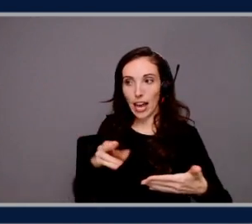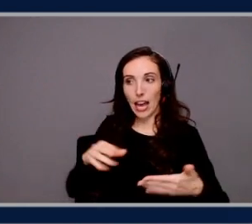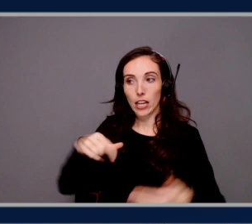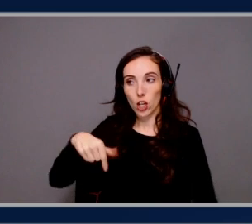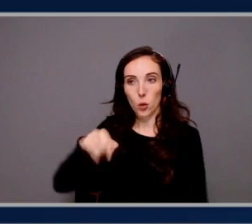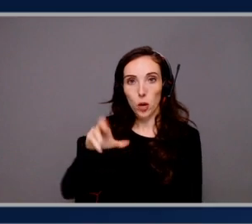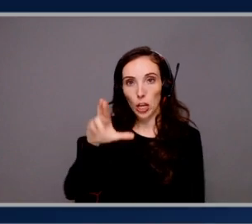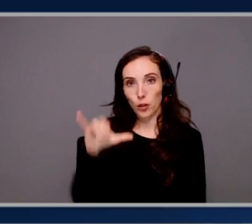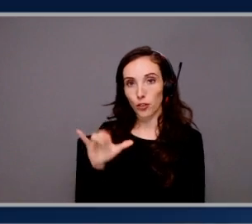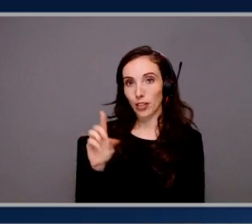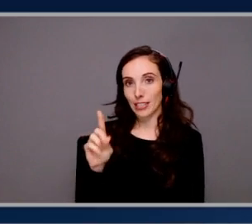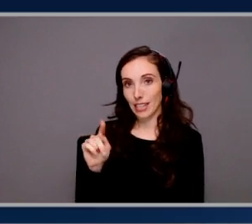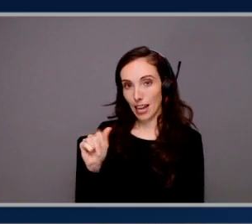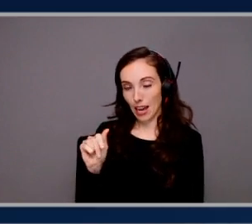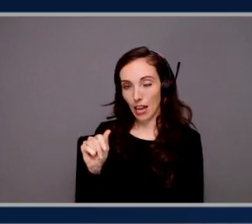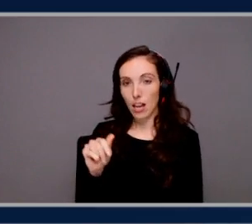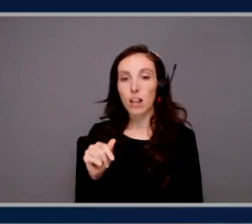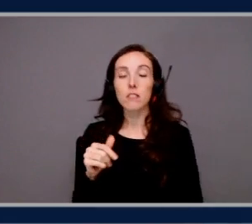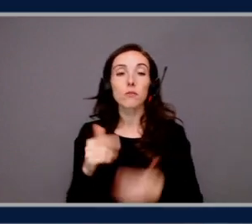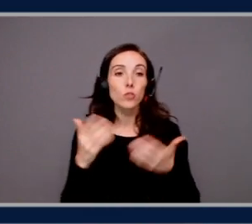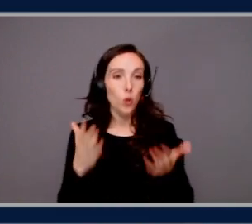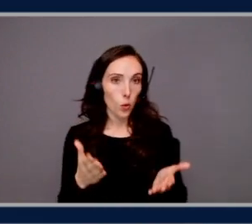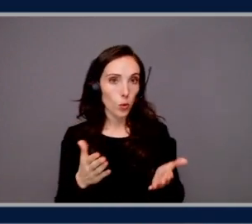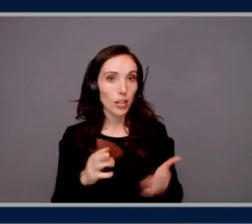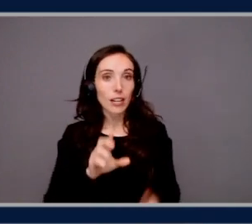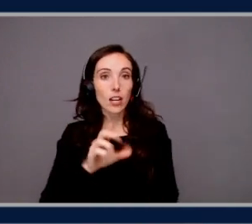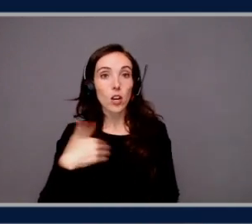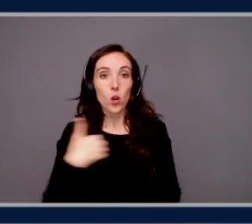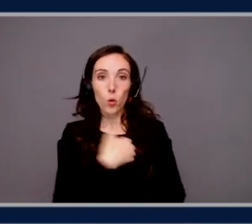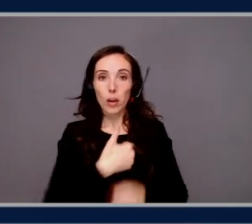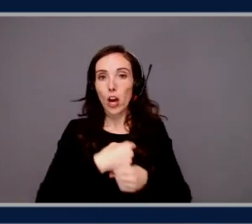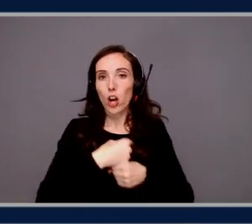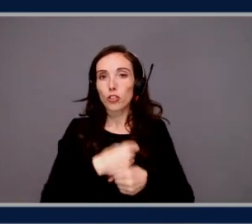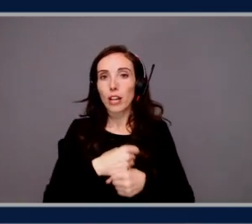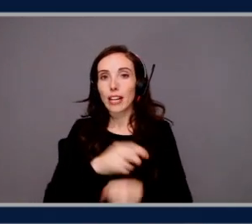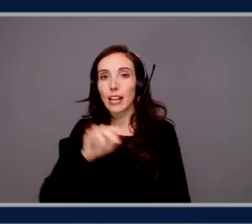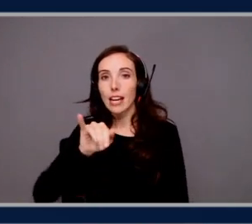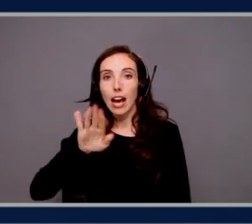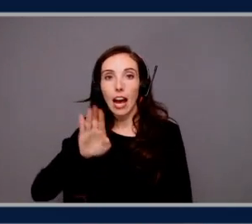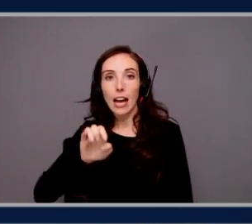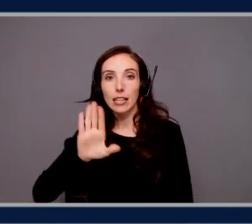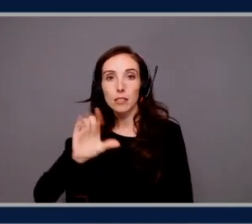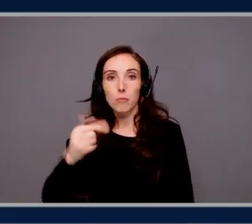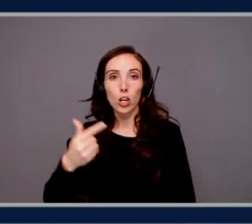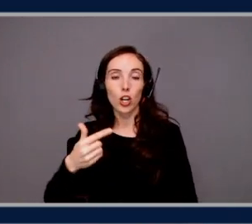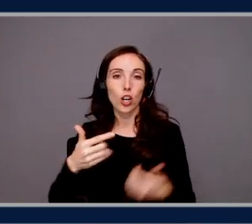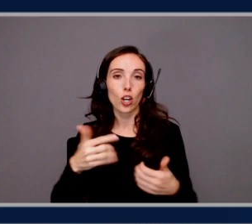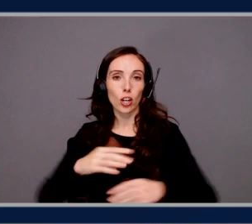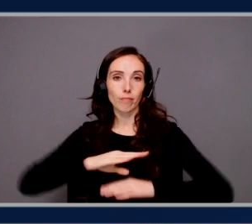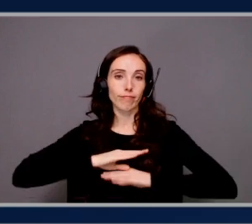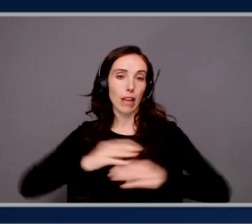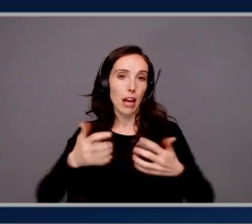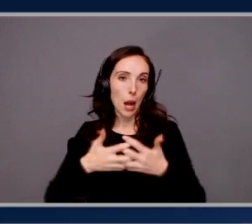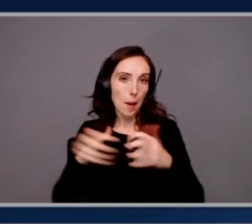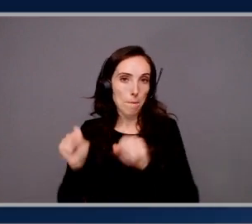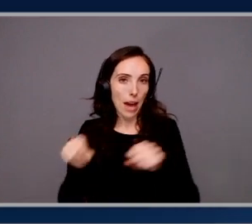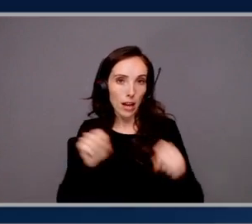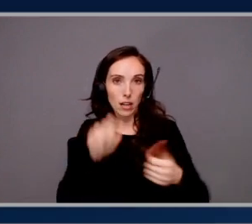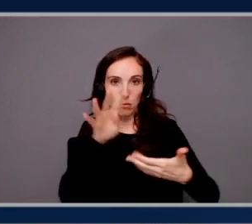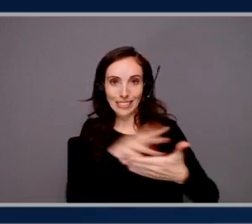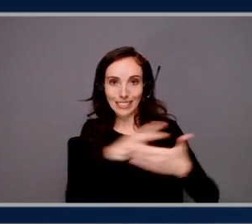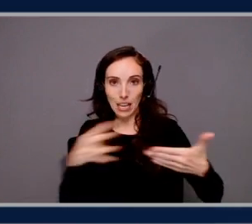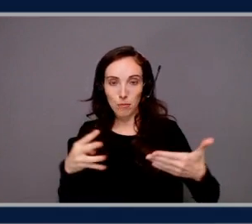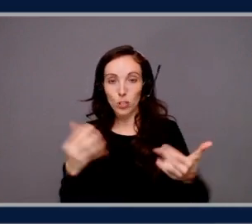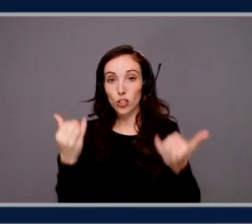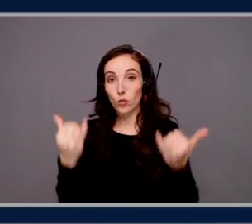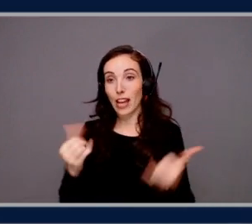is we are creating an Iceberg compatible table in Redshift managed storage. The Redshift managed storage itself is exposed